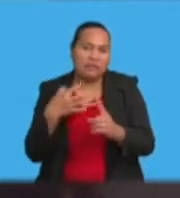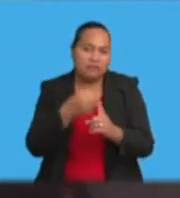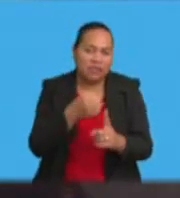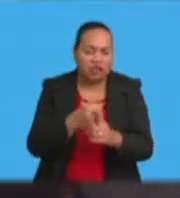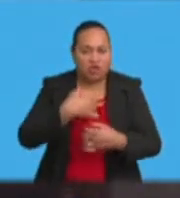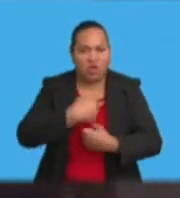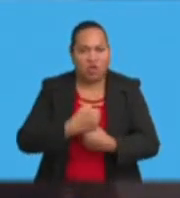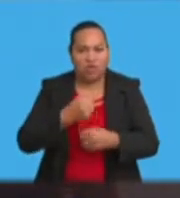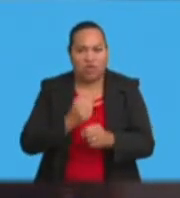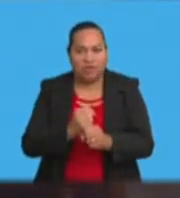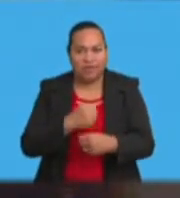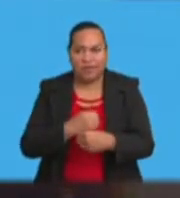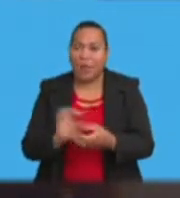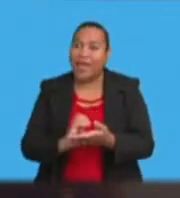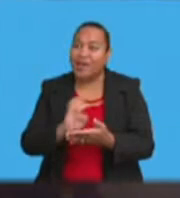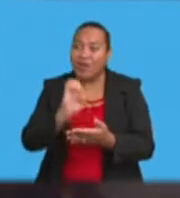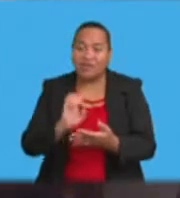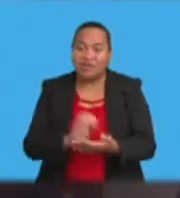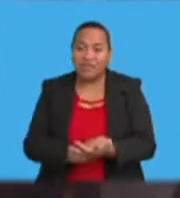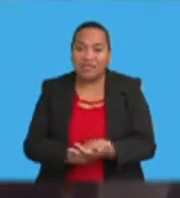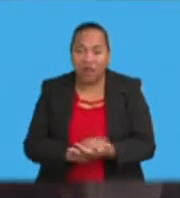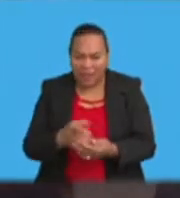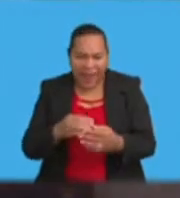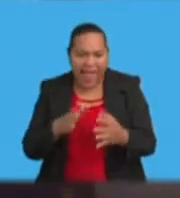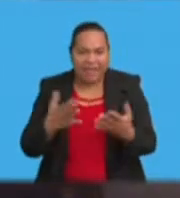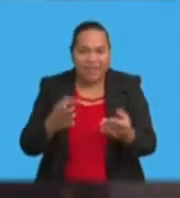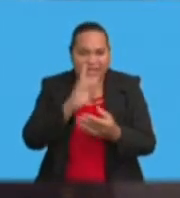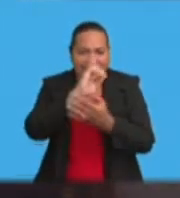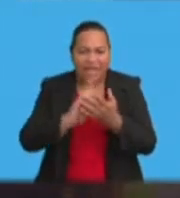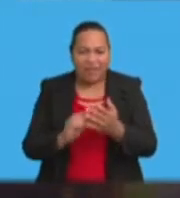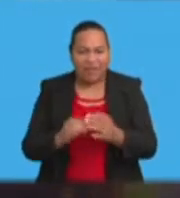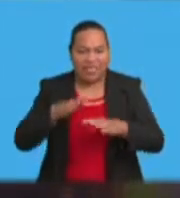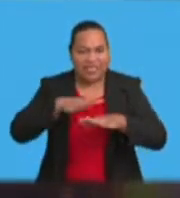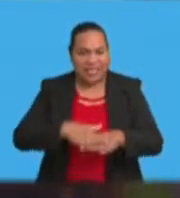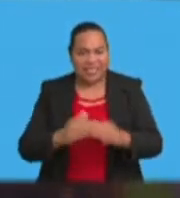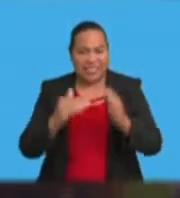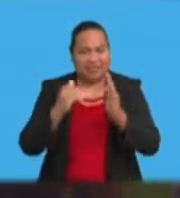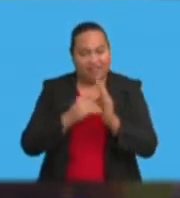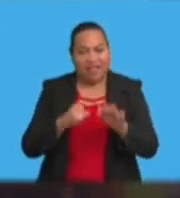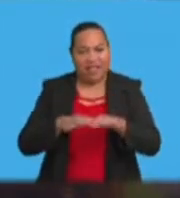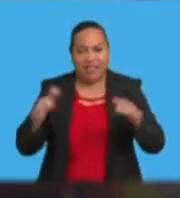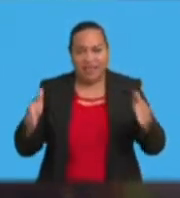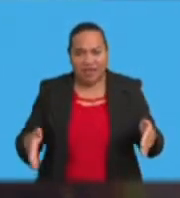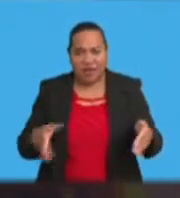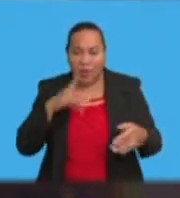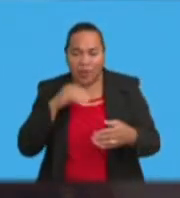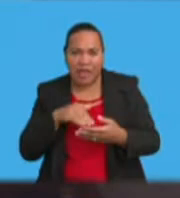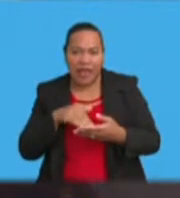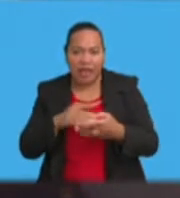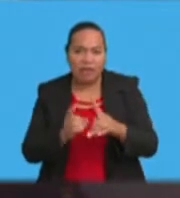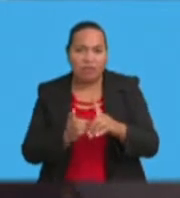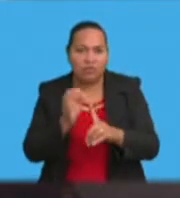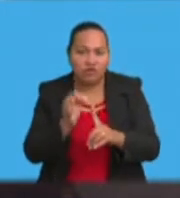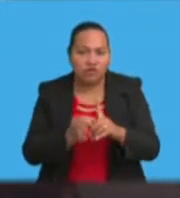productivity. Ergonomics, the design of seats and chairs and tables that enhance productivity or reduce it. Those are areas that